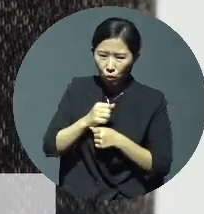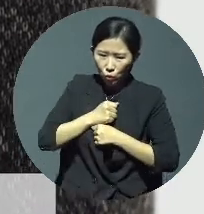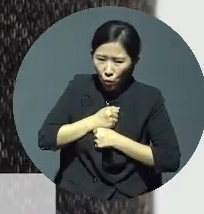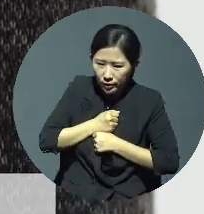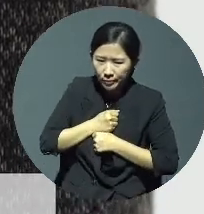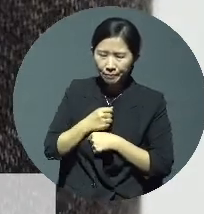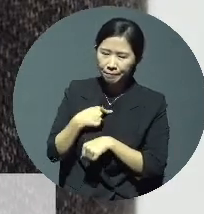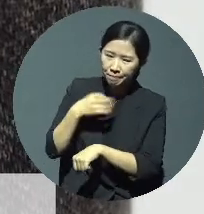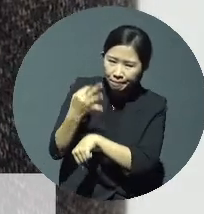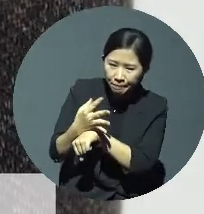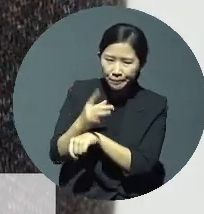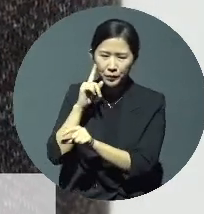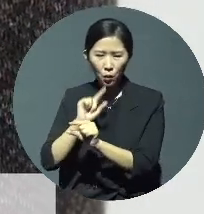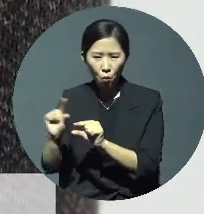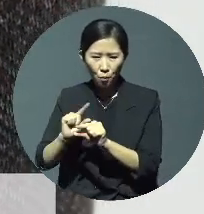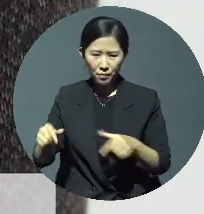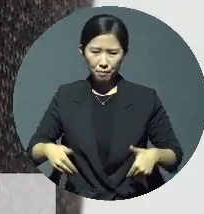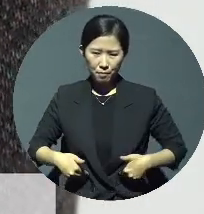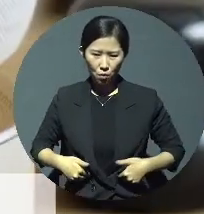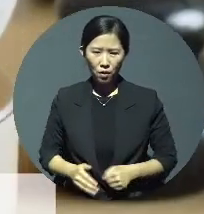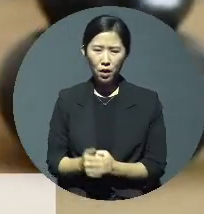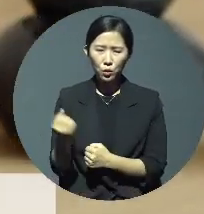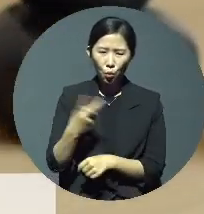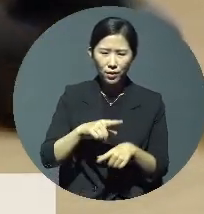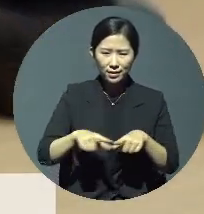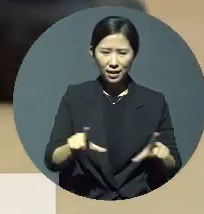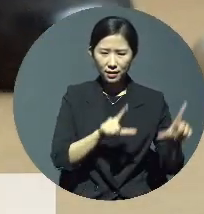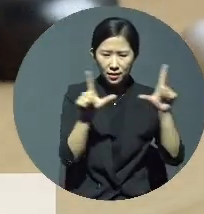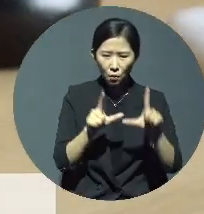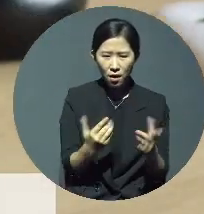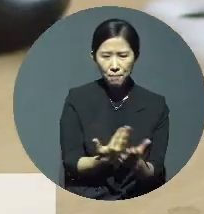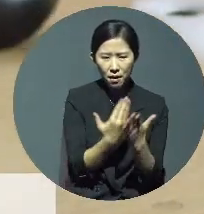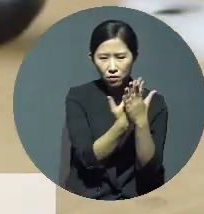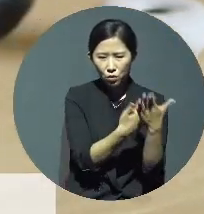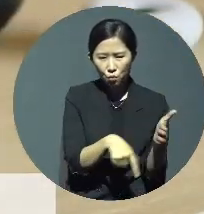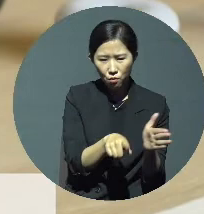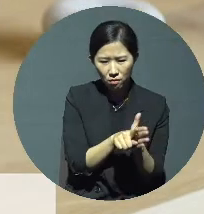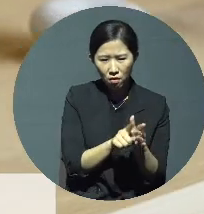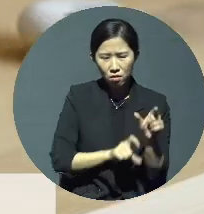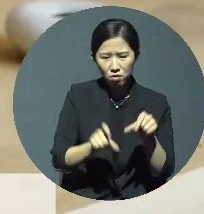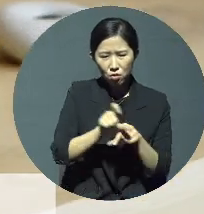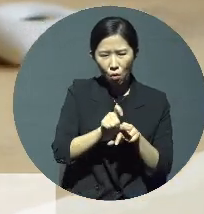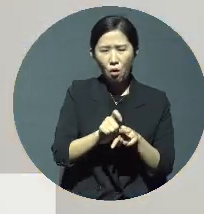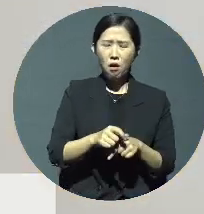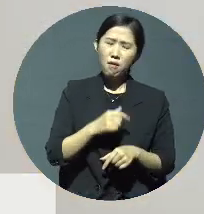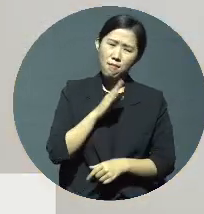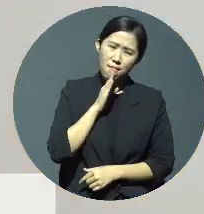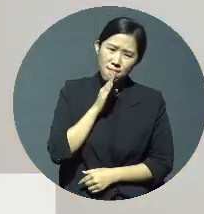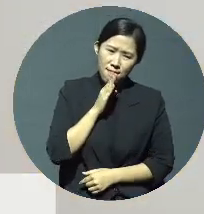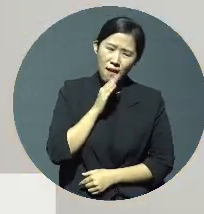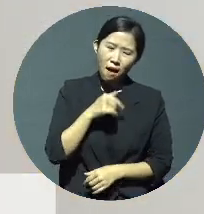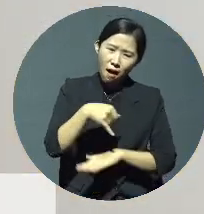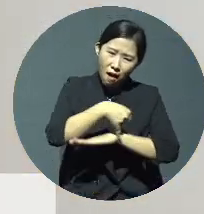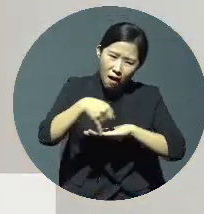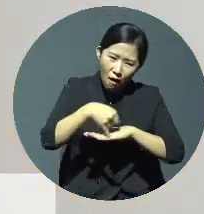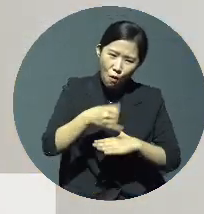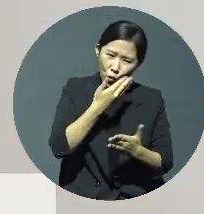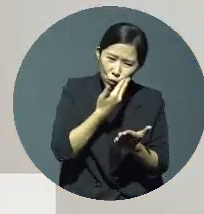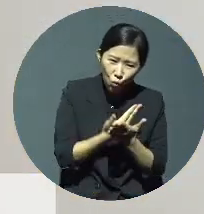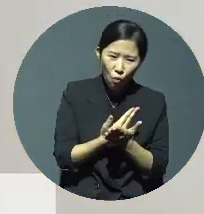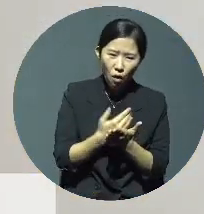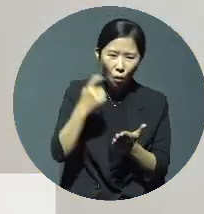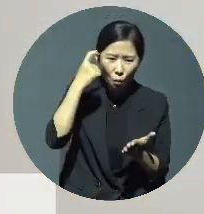They're needed to enhance our everyday much more because we've never been in a state of mental well-being that's needed to be